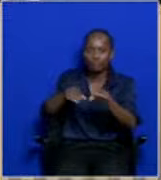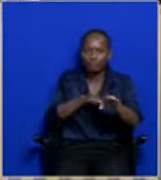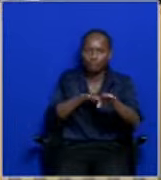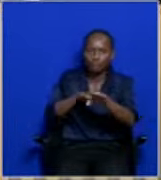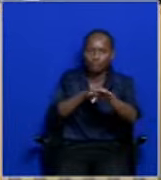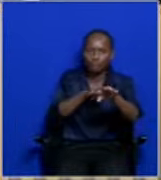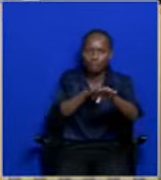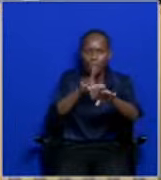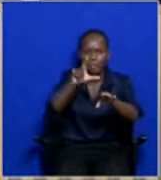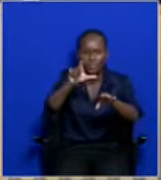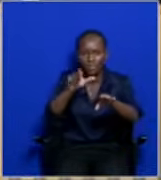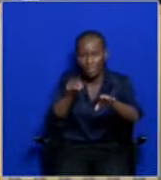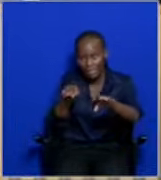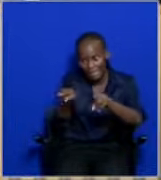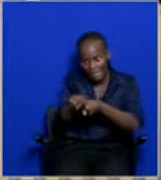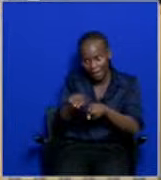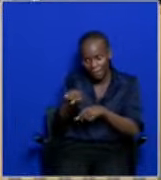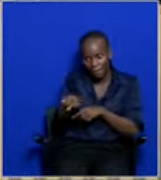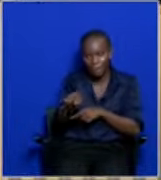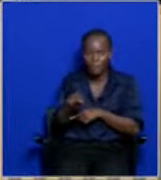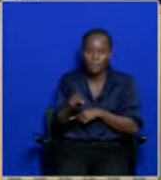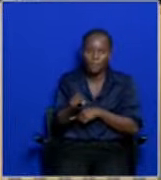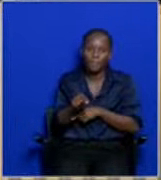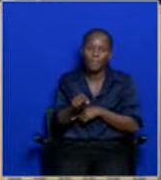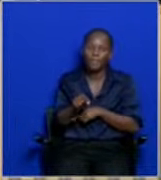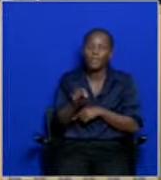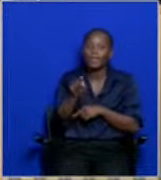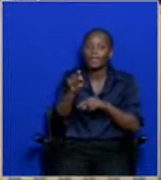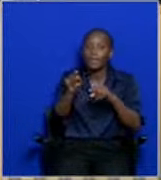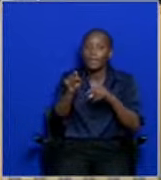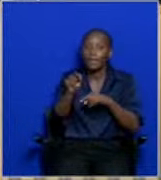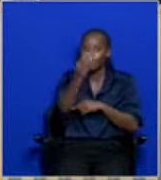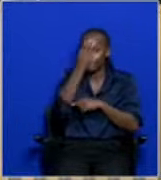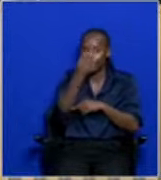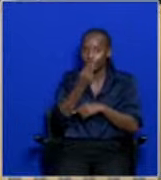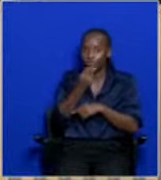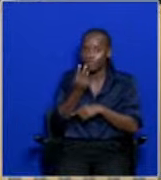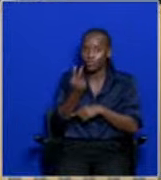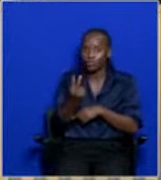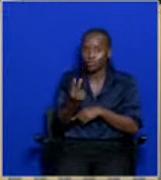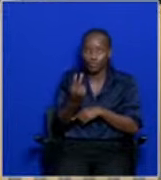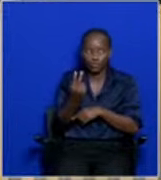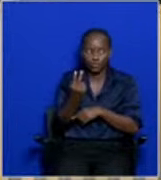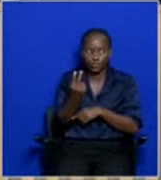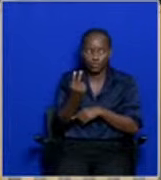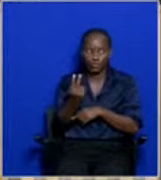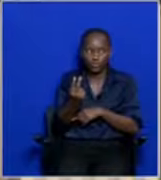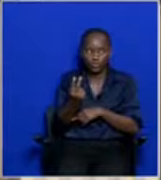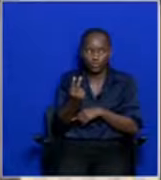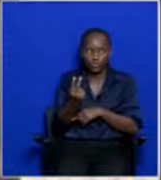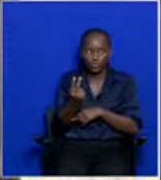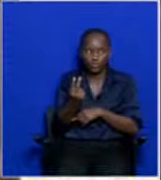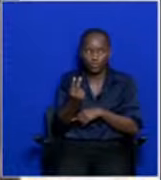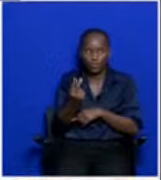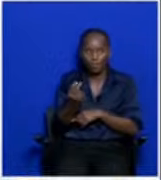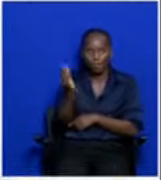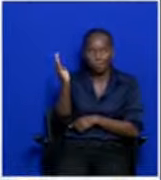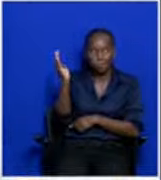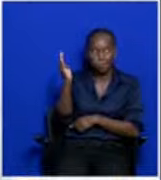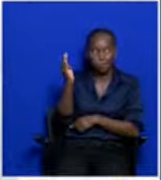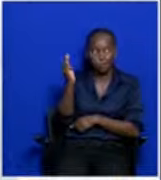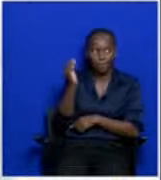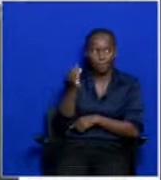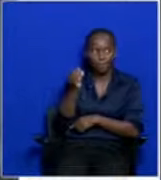you've got two pictures there in the docket. There is this picture, and then